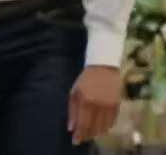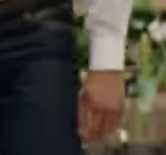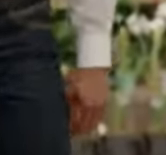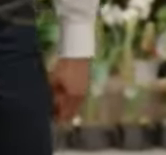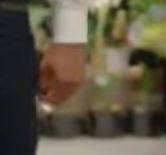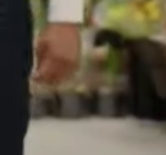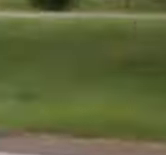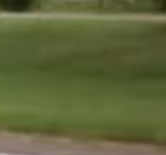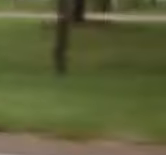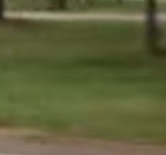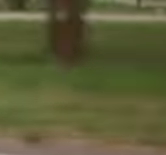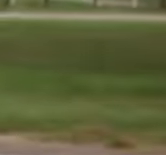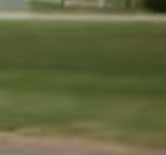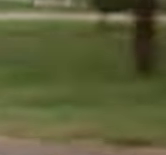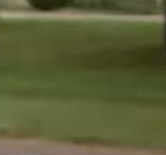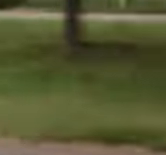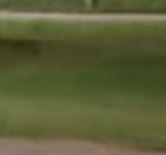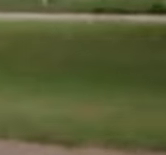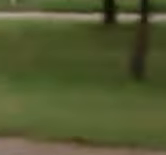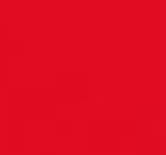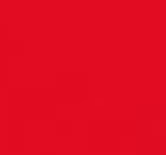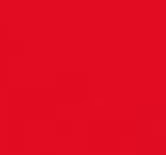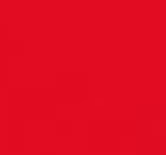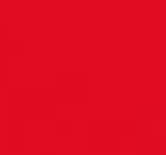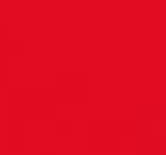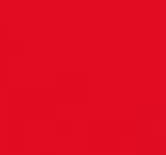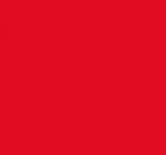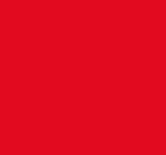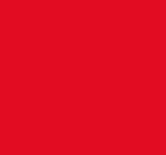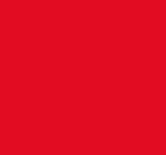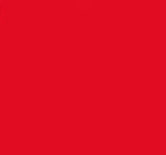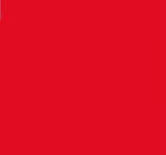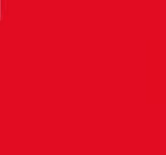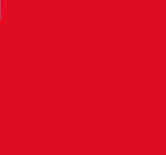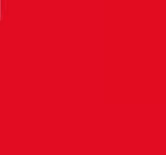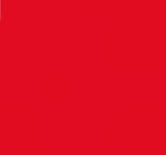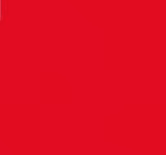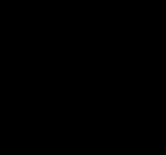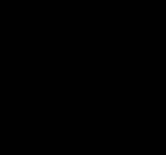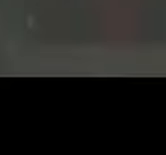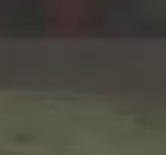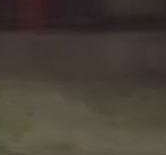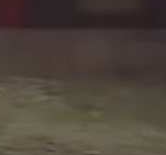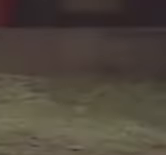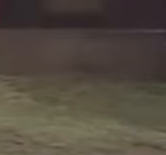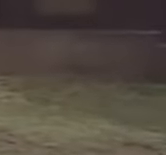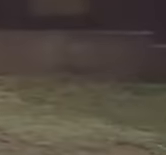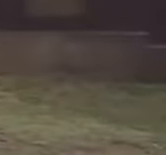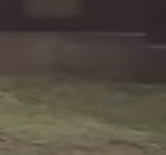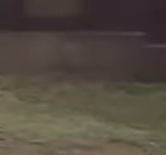Spar Rewards. So sign up today. Spar Rewards Winner Car. Now on.